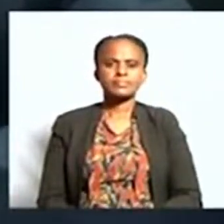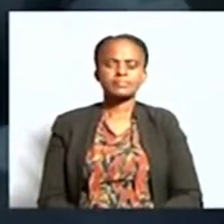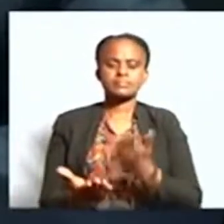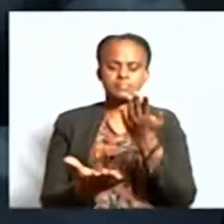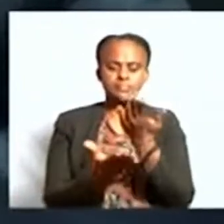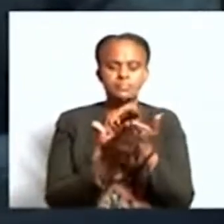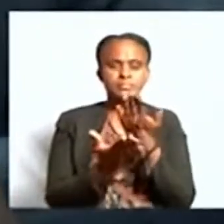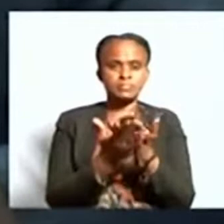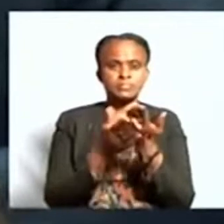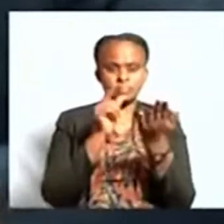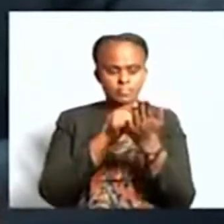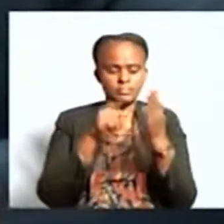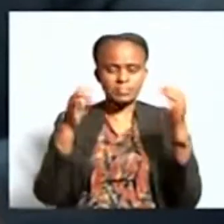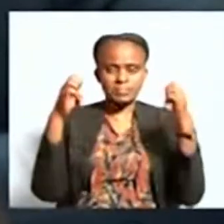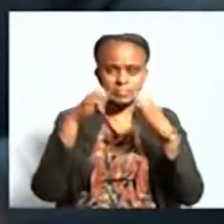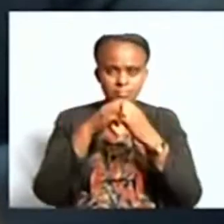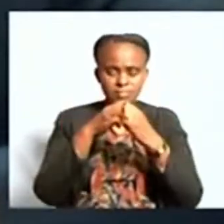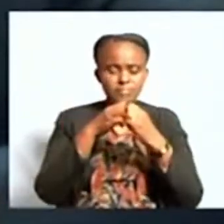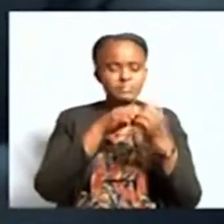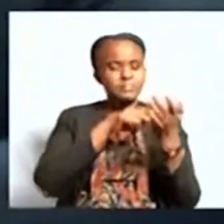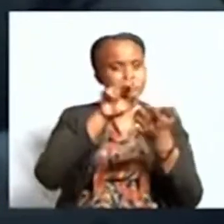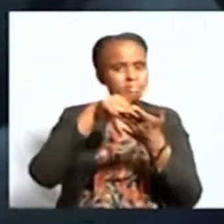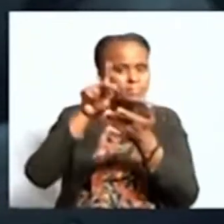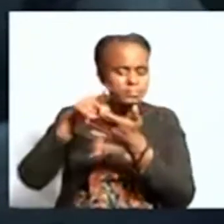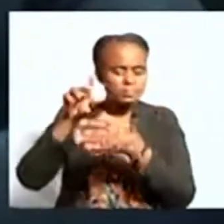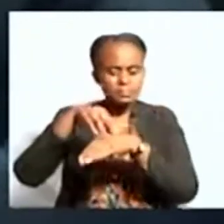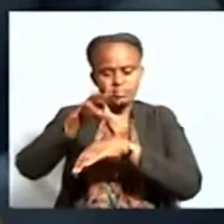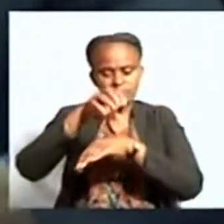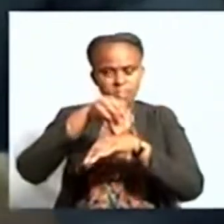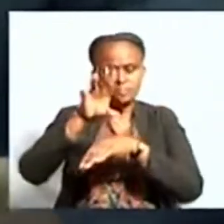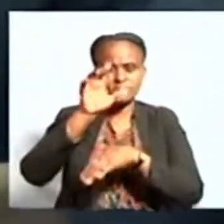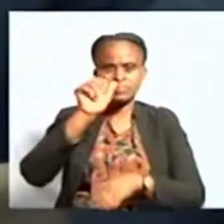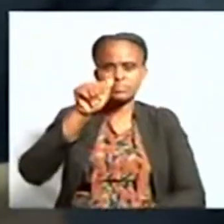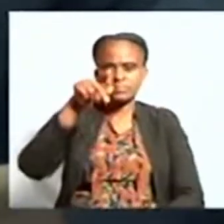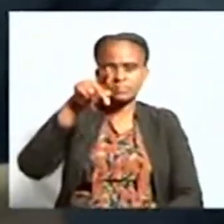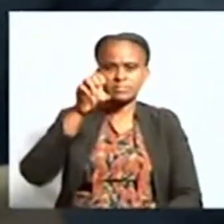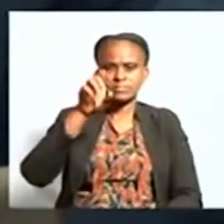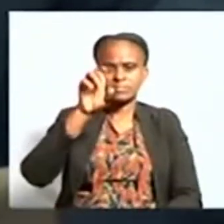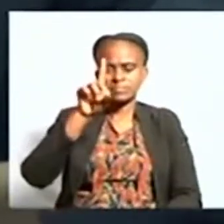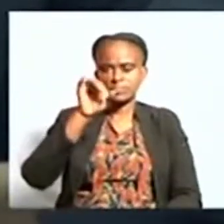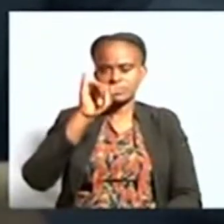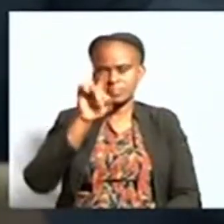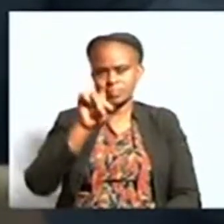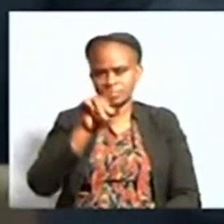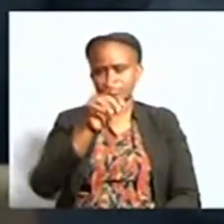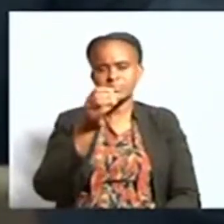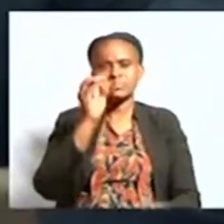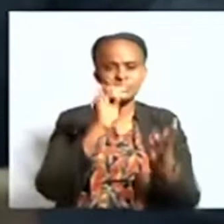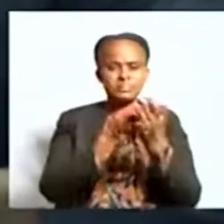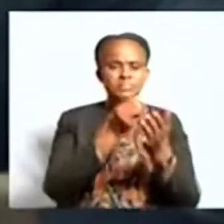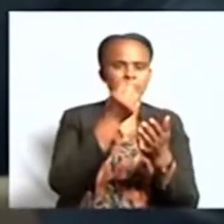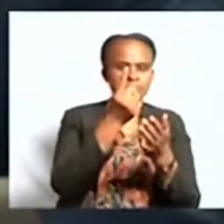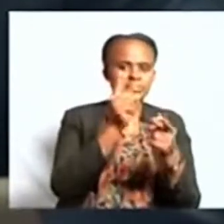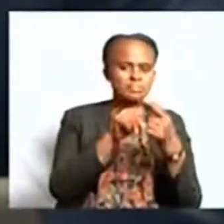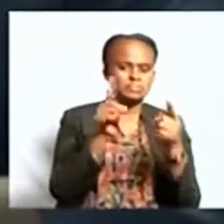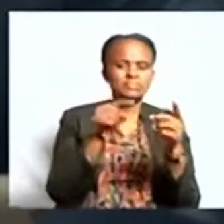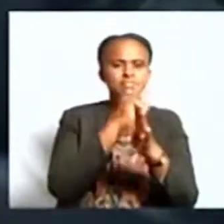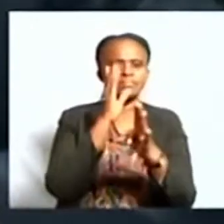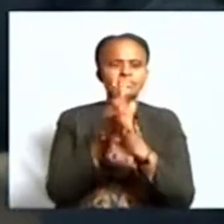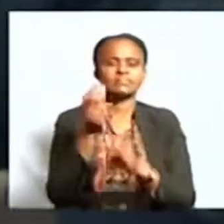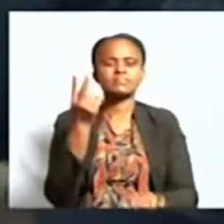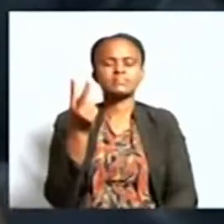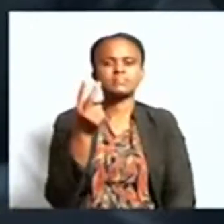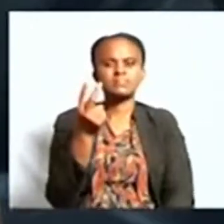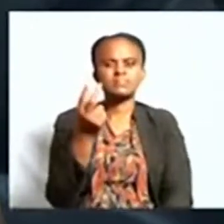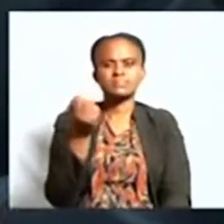attached is the copy of the bank remittance advice, appendix C. I think it's 2. You have put 11, but I think you meant 2. Or,